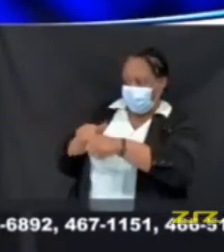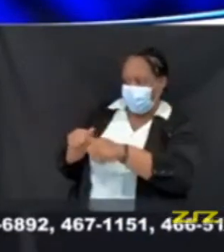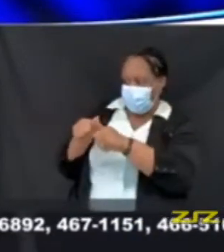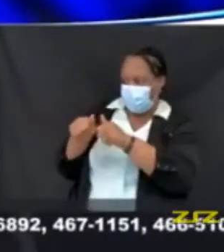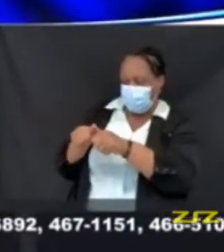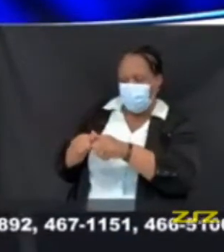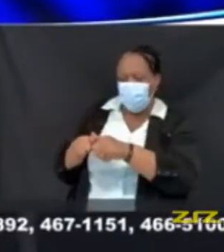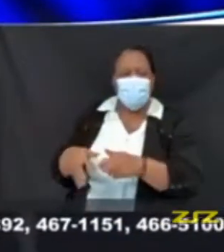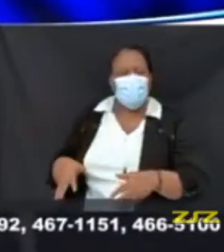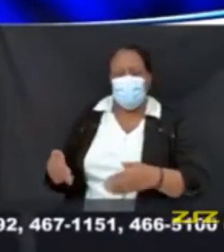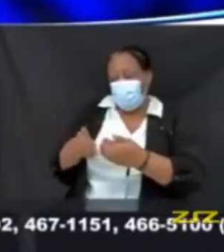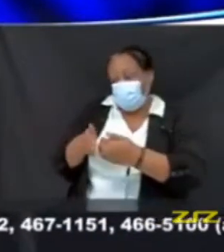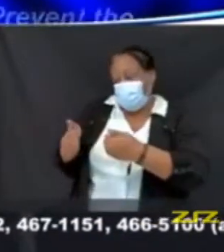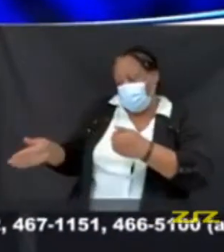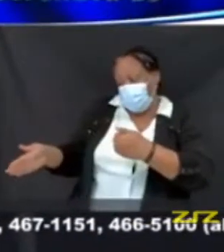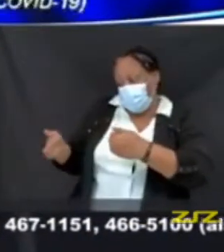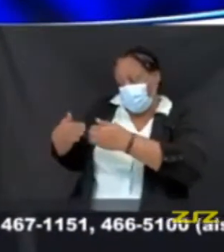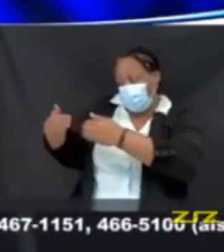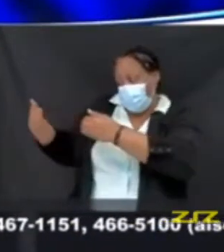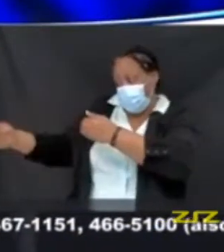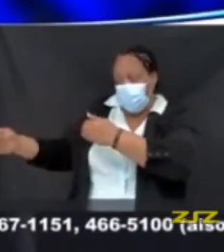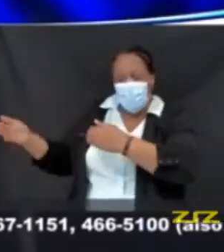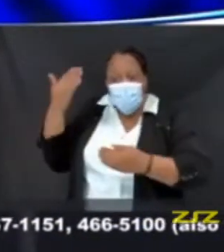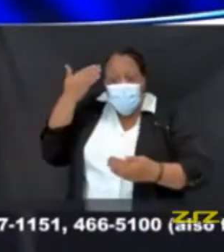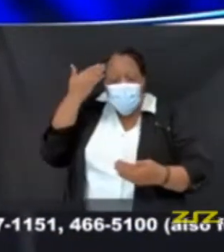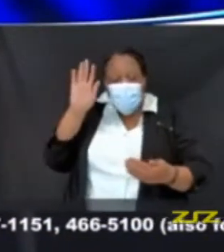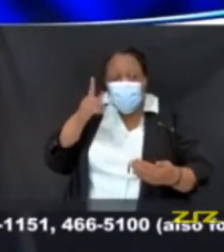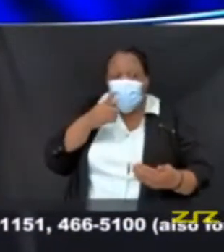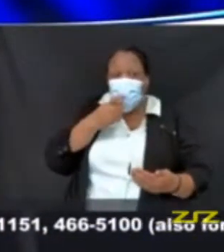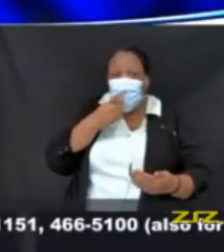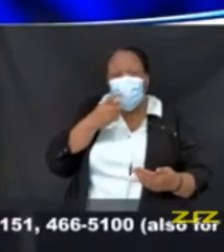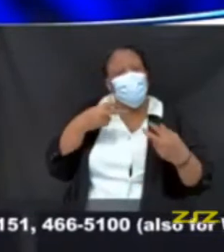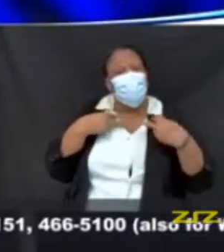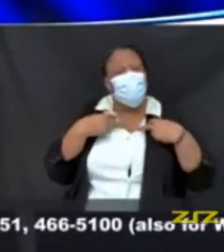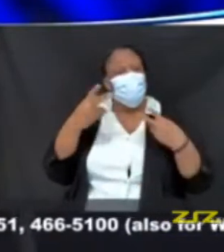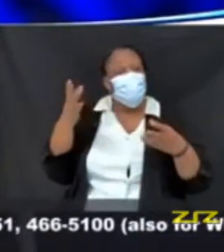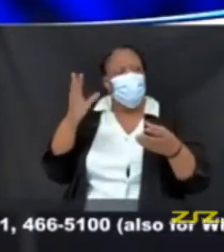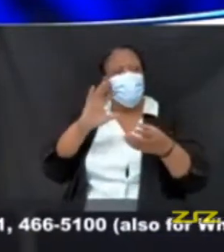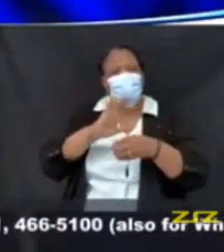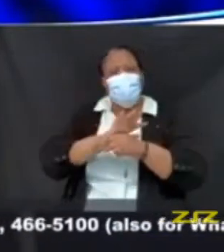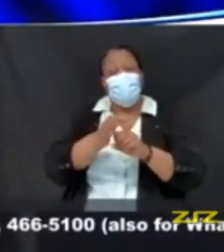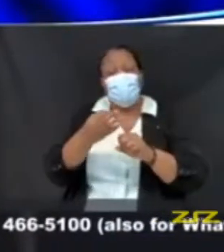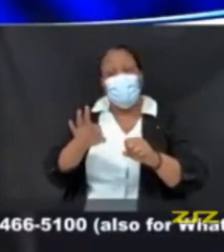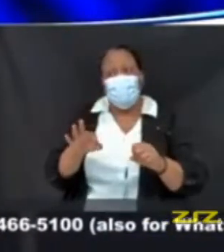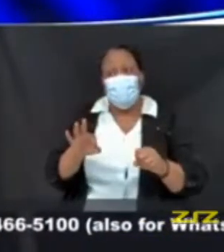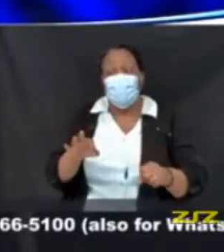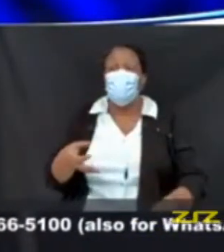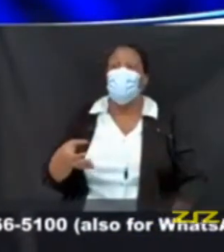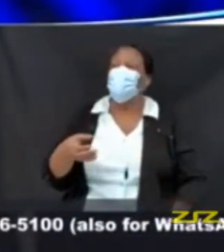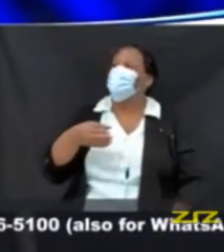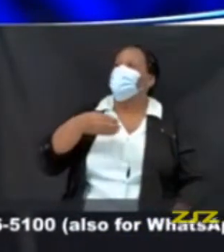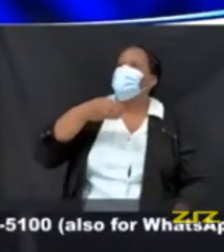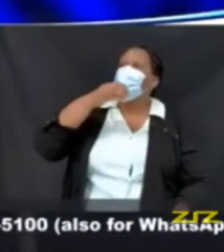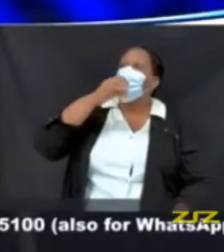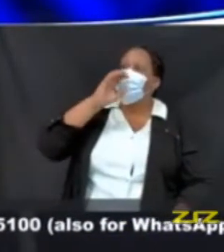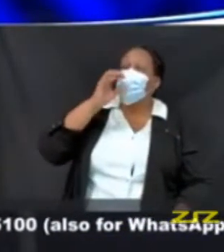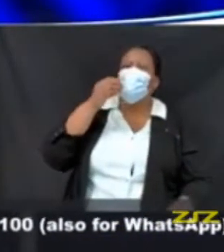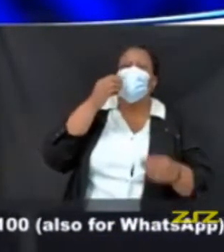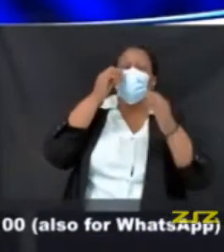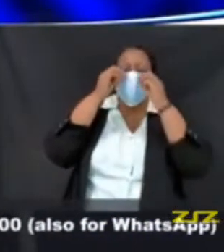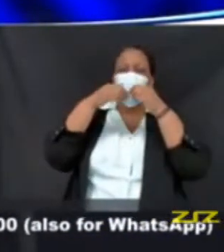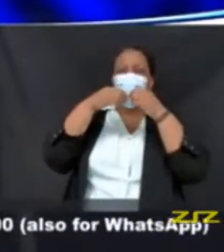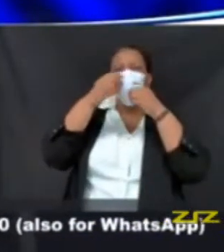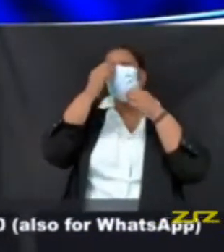the protocols, maintaining the physical distance at the bar, wearing your mask when you're not drinking, and practice good